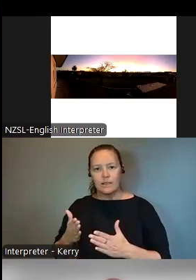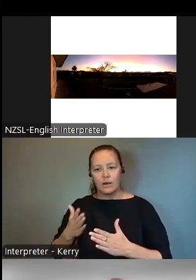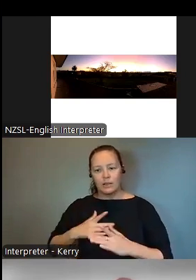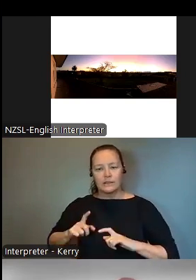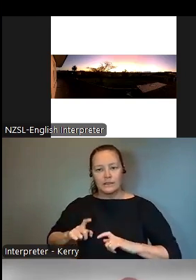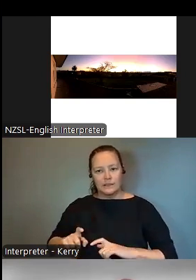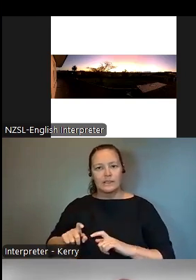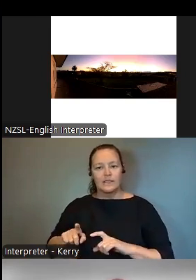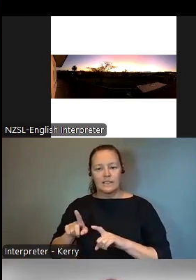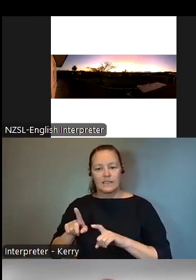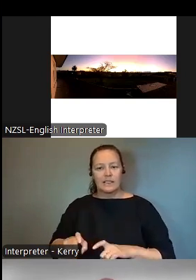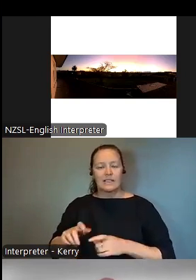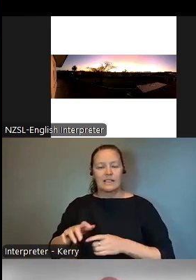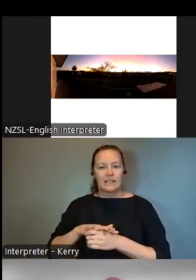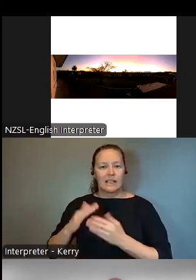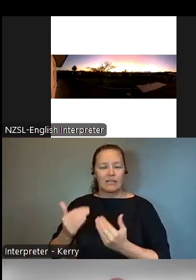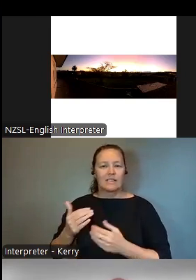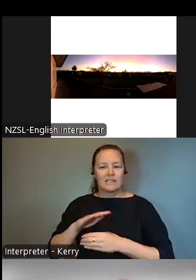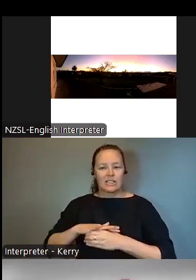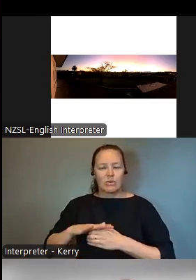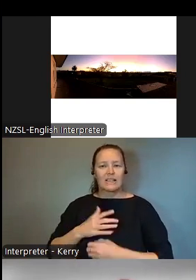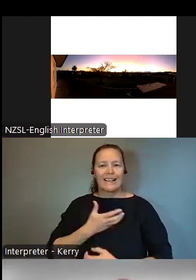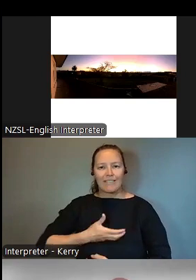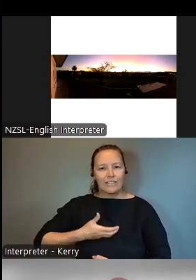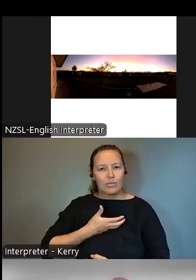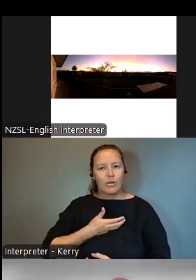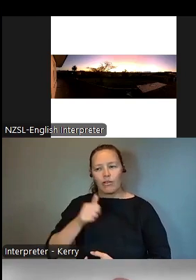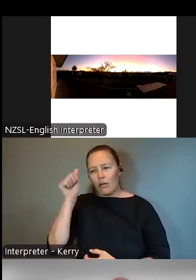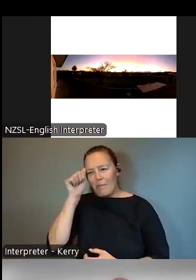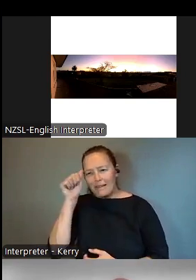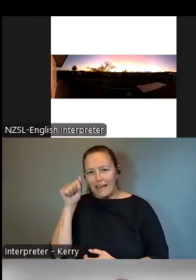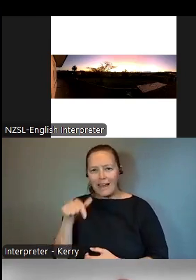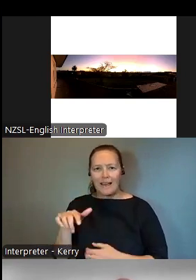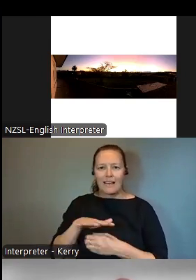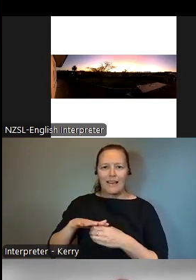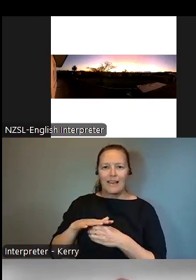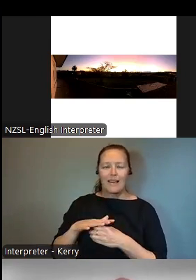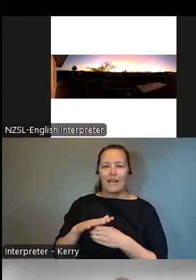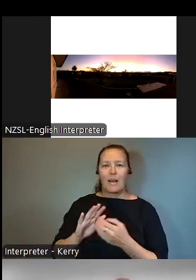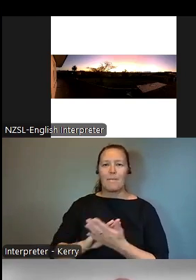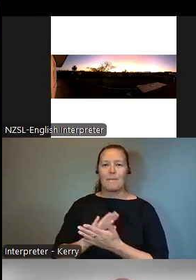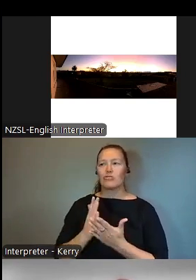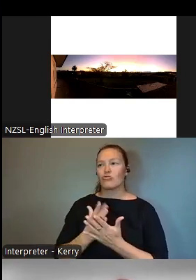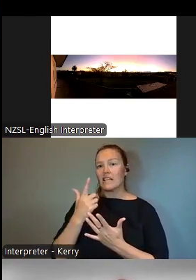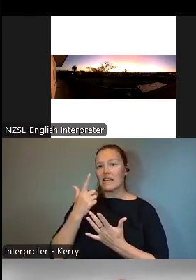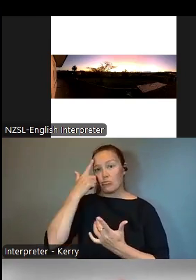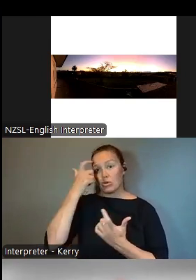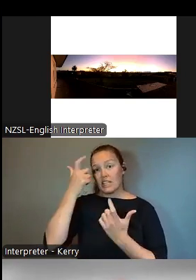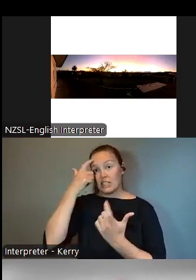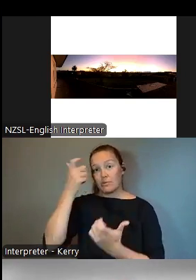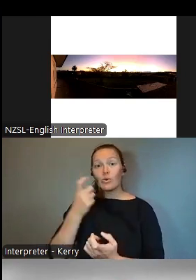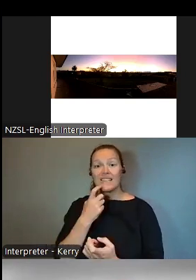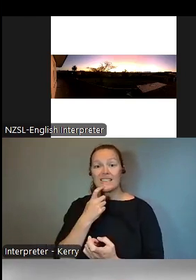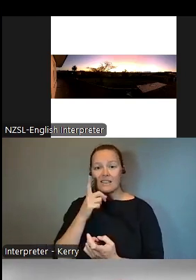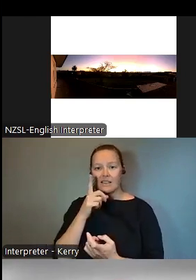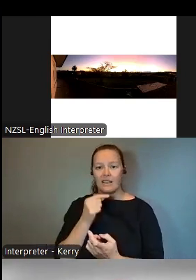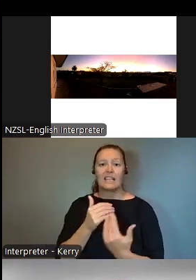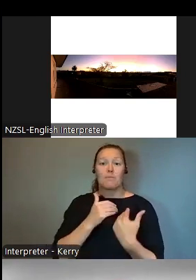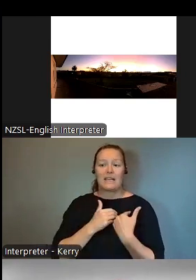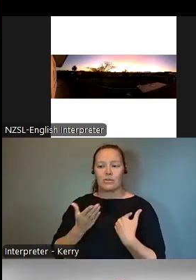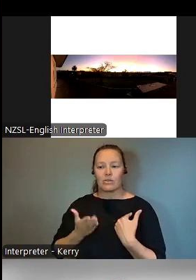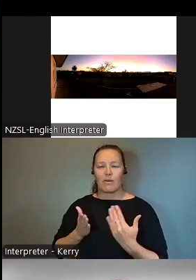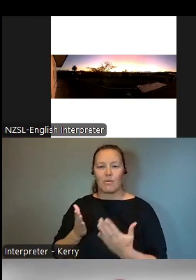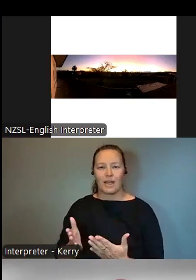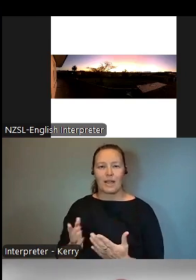what we know, we're comfortable and familiar with, is often really predictable and dependable. It might not be perfect, but it's what